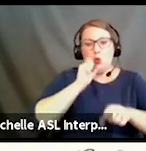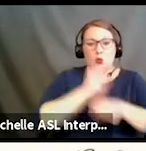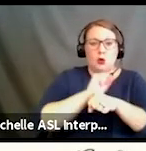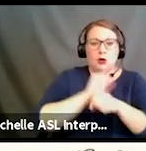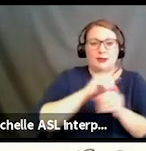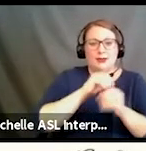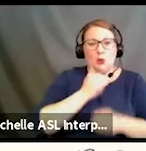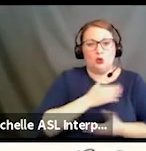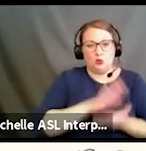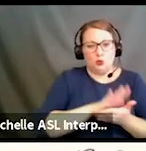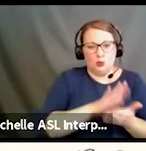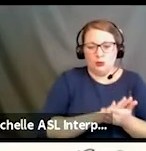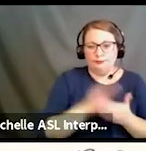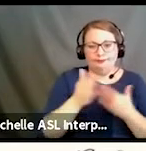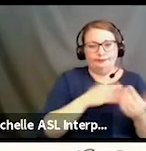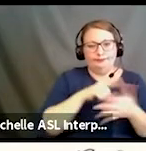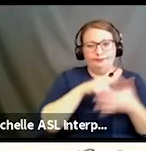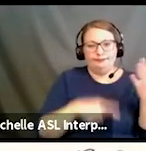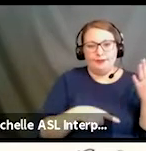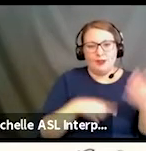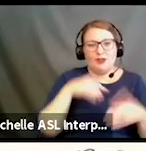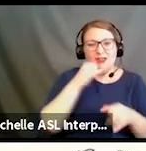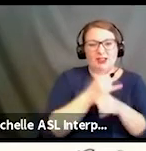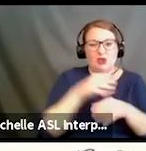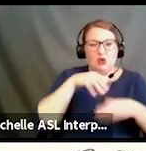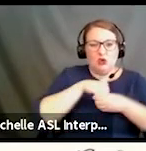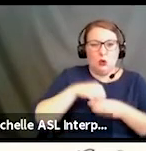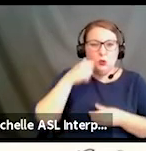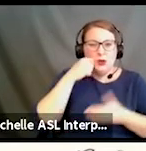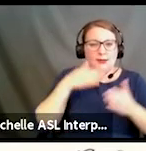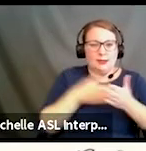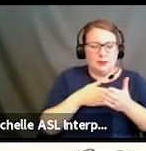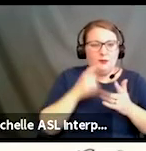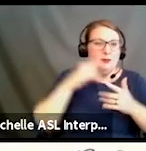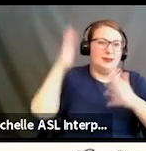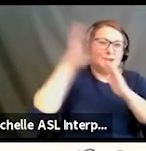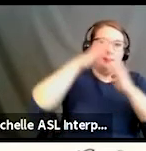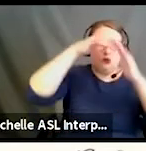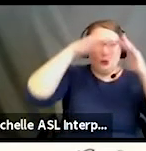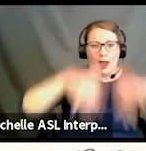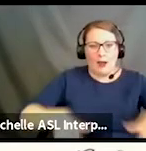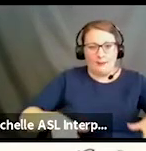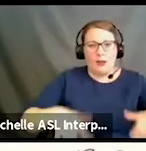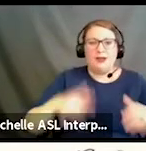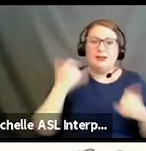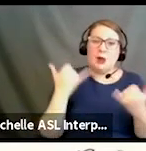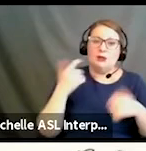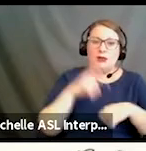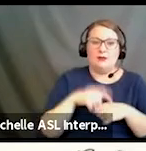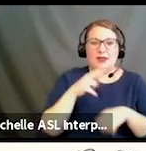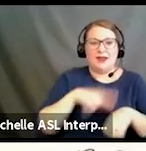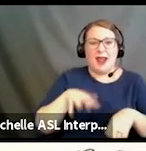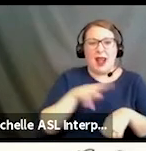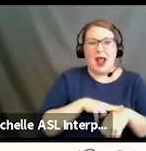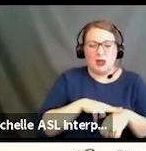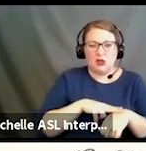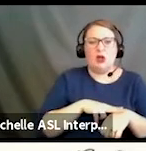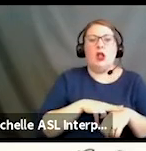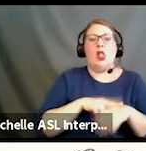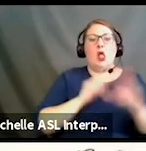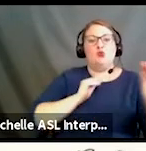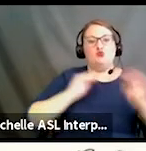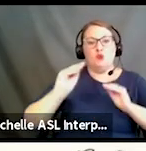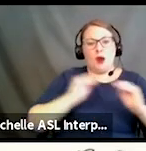our schools, there is institutional racism at CPS from top to bottom, and it is time for the national reckoning